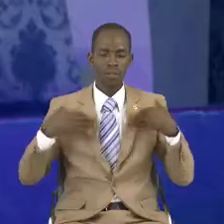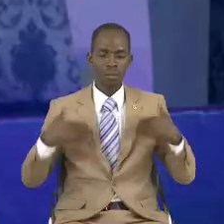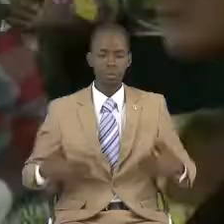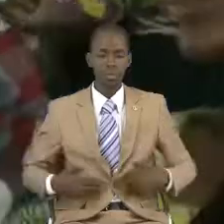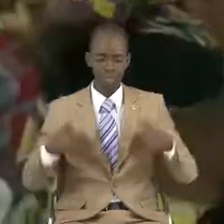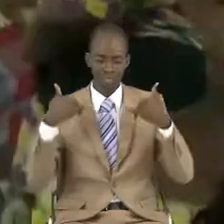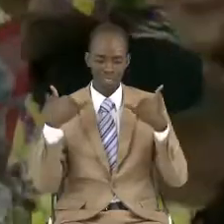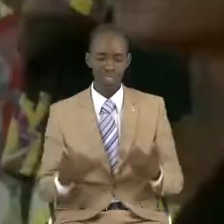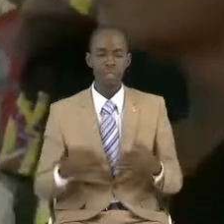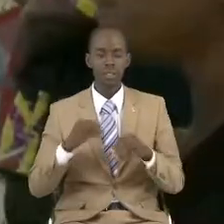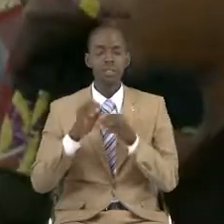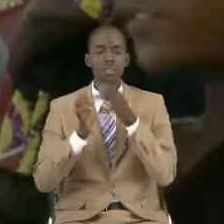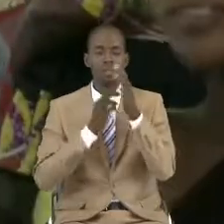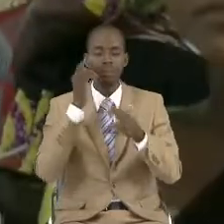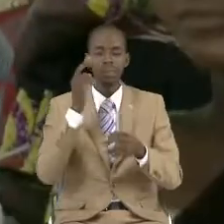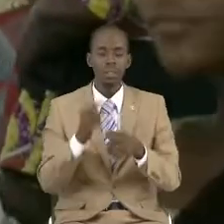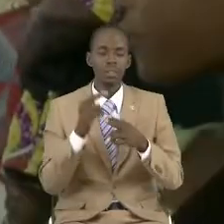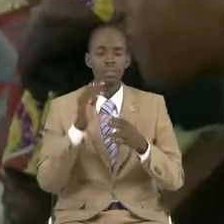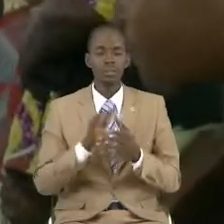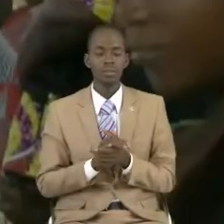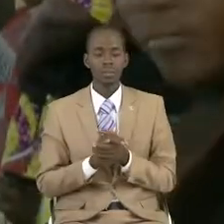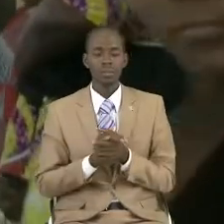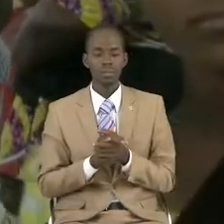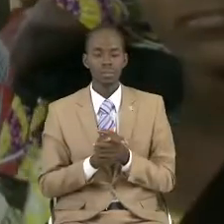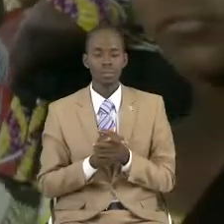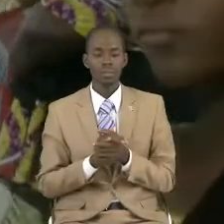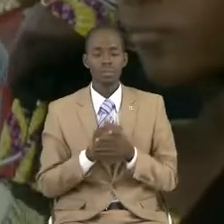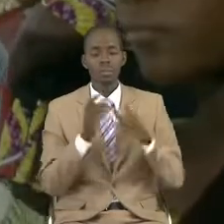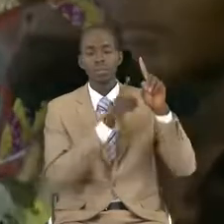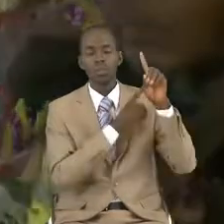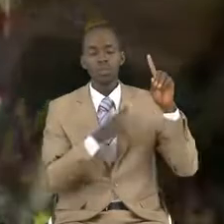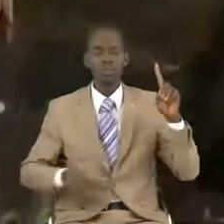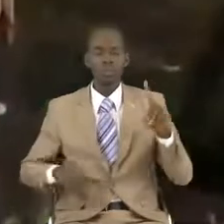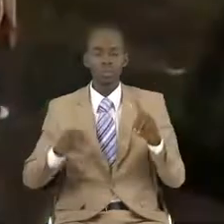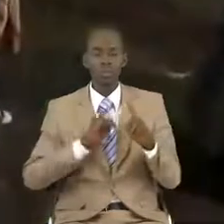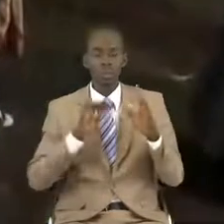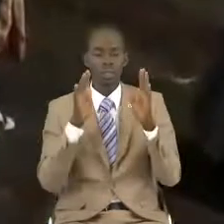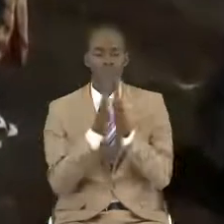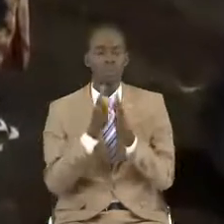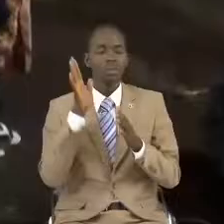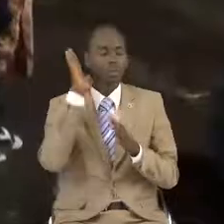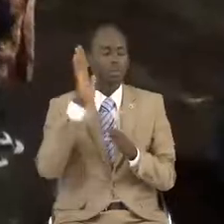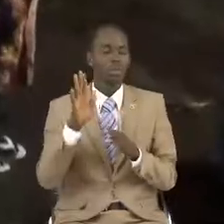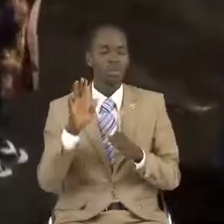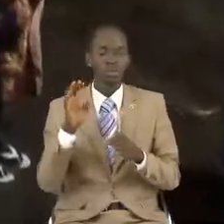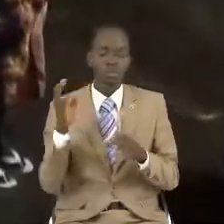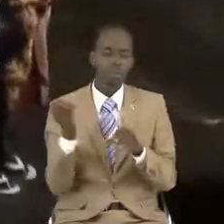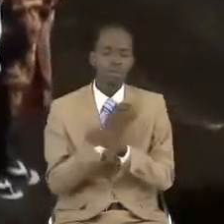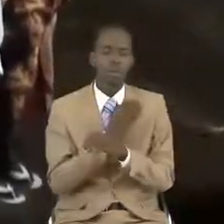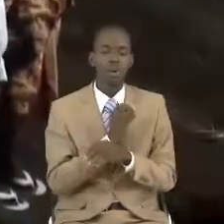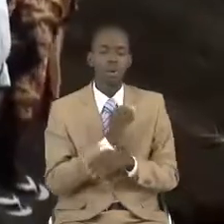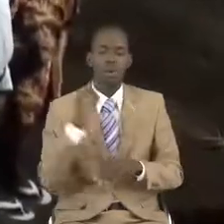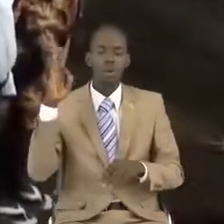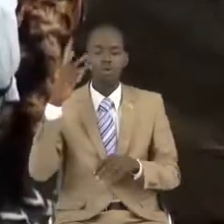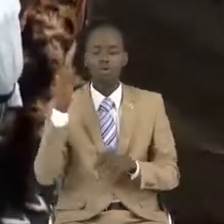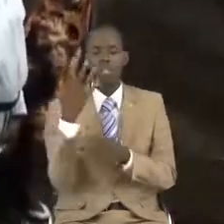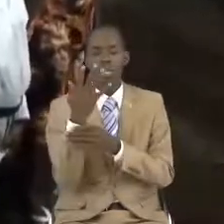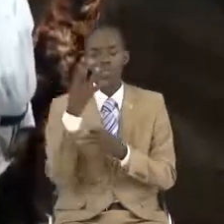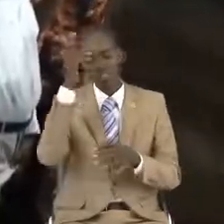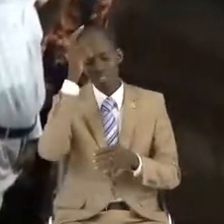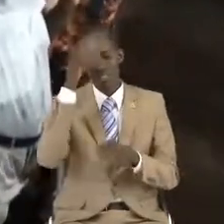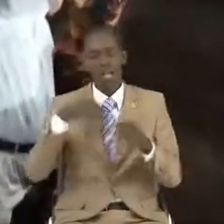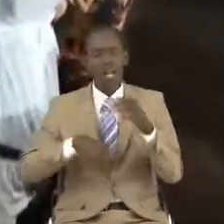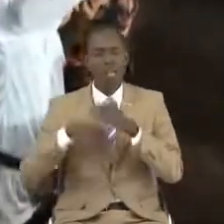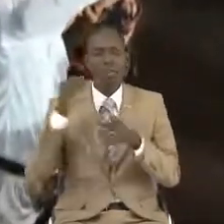jesus name lord i pray your knock up the hand of satan out of everyone's body